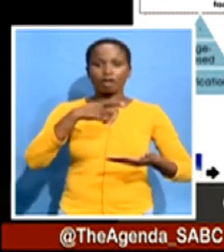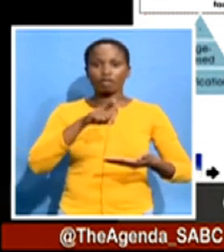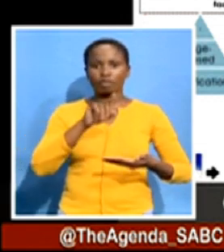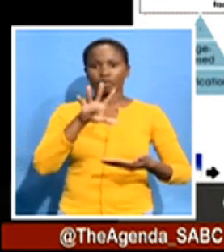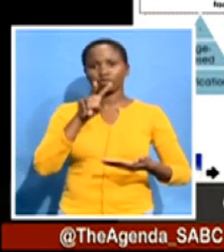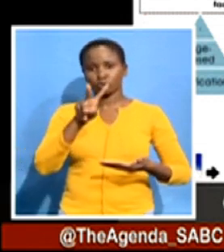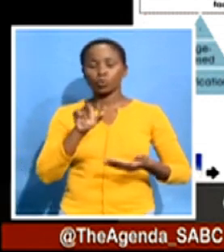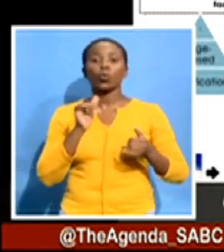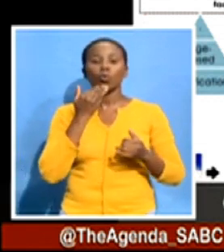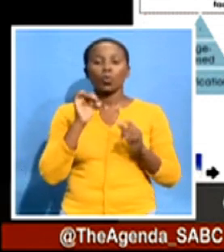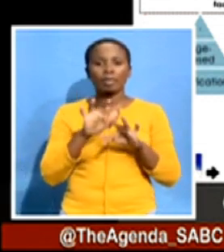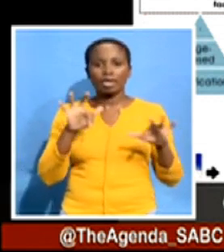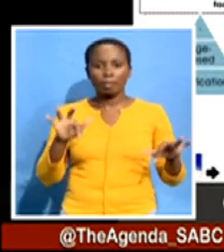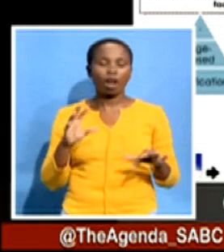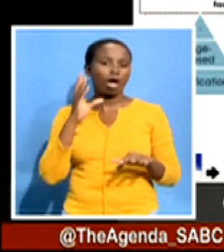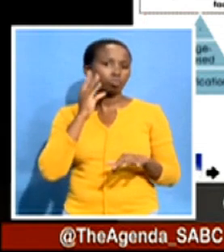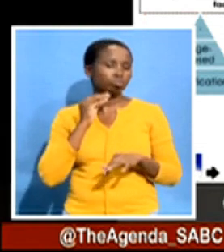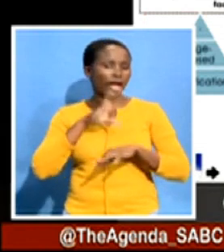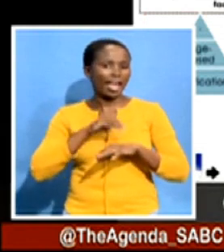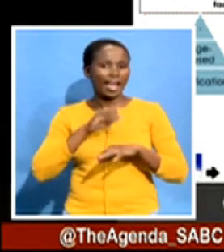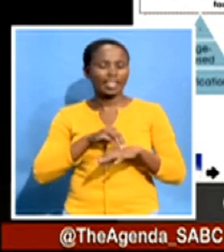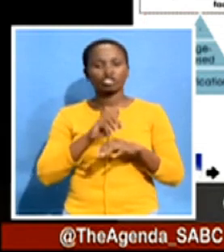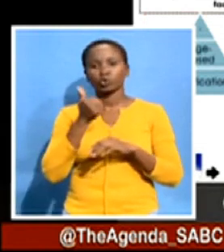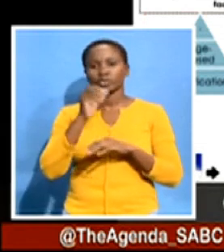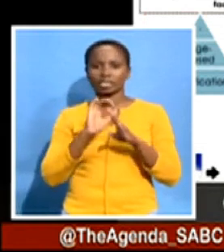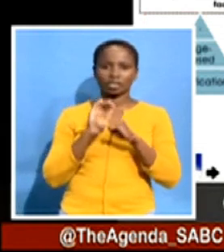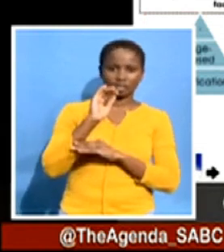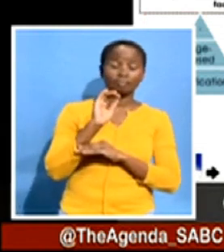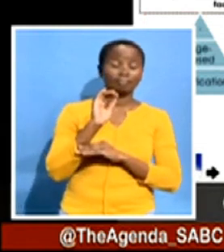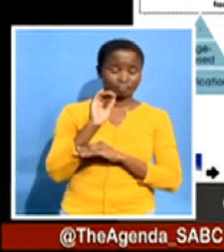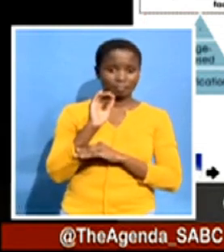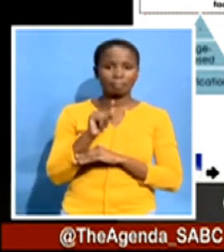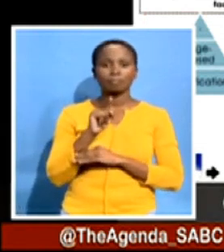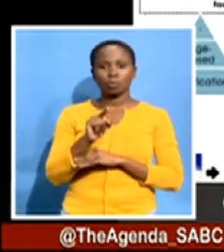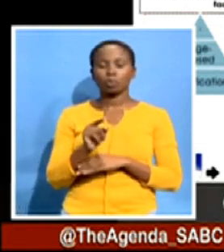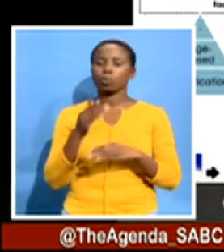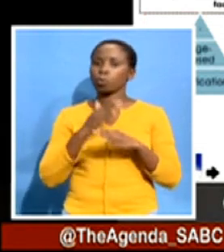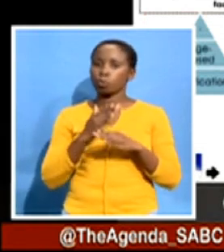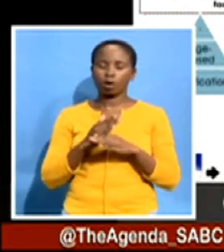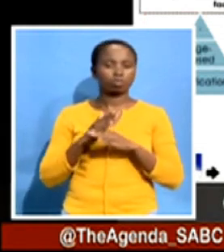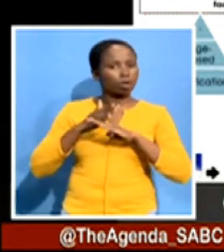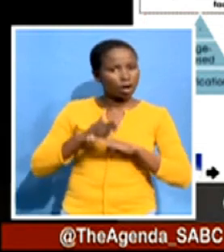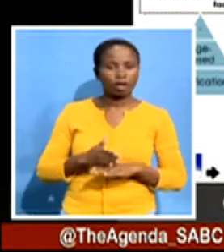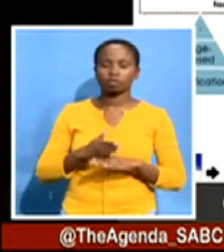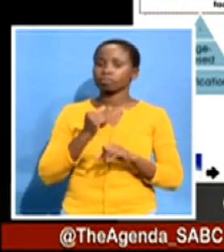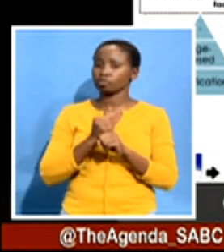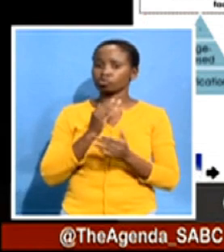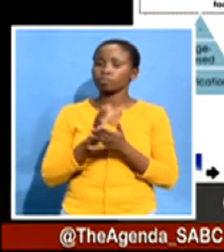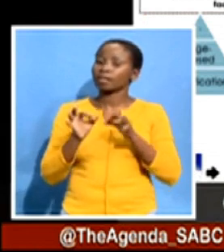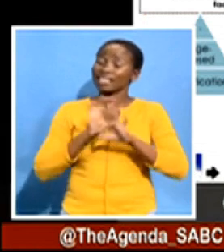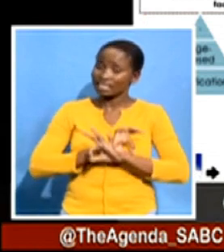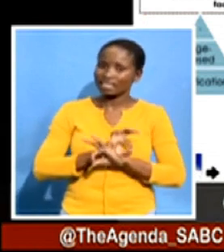60. So we will be working very hard and clear to make it very clear to the over 60-year-olds in this